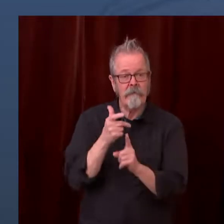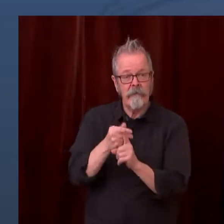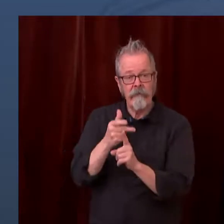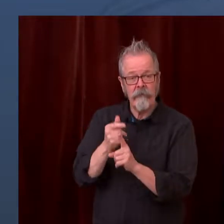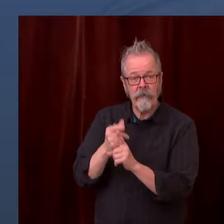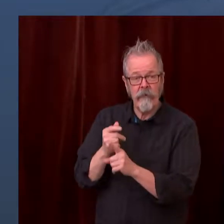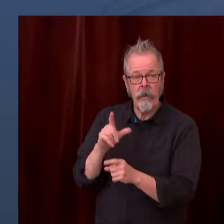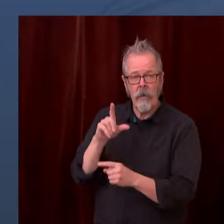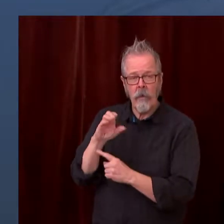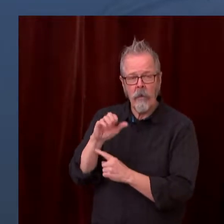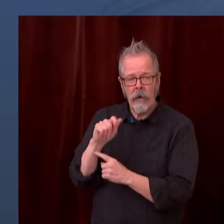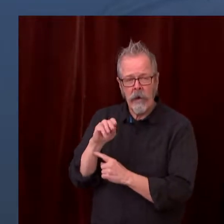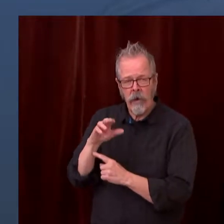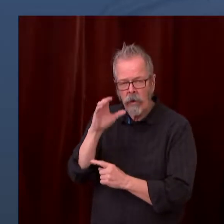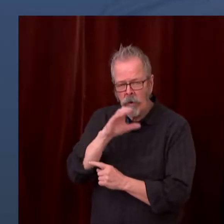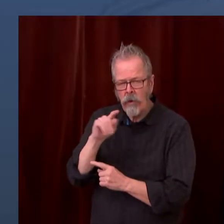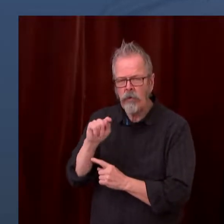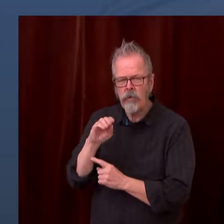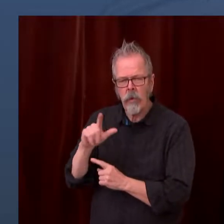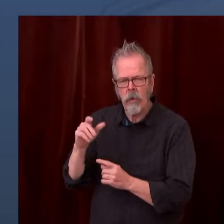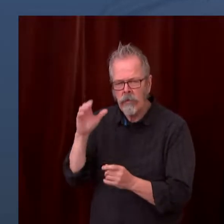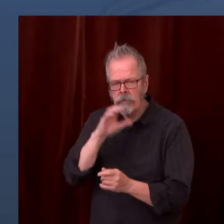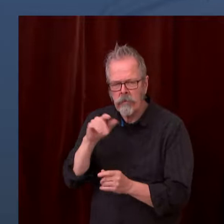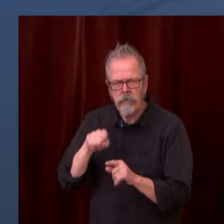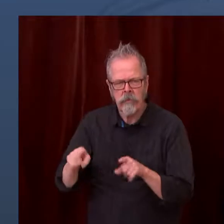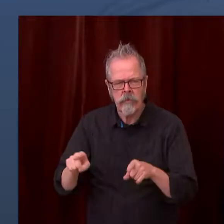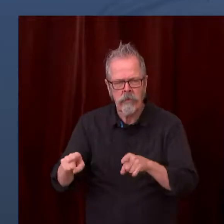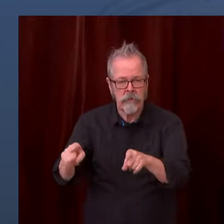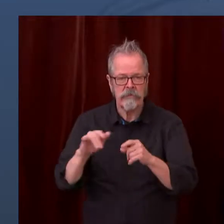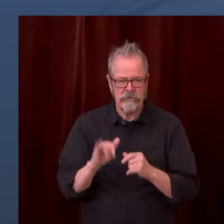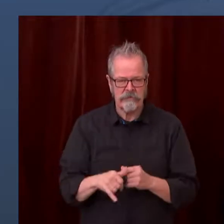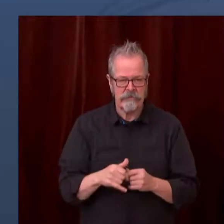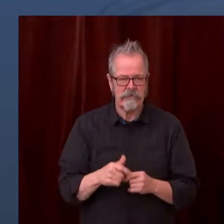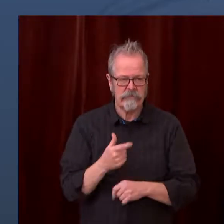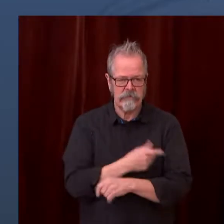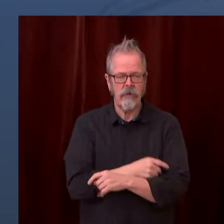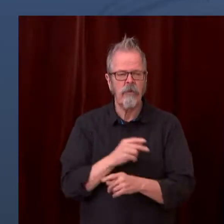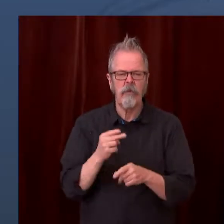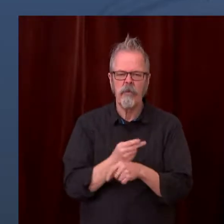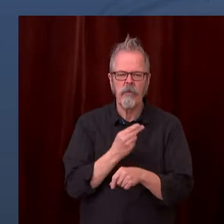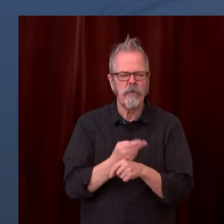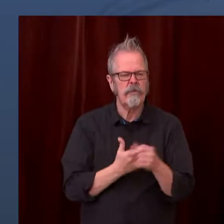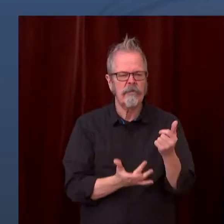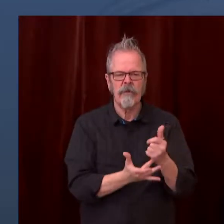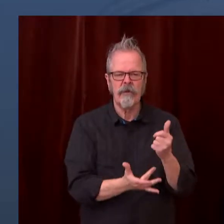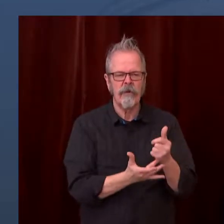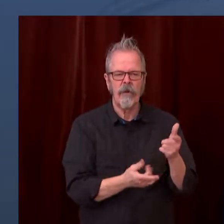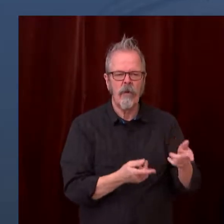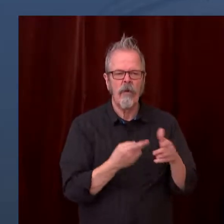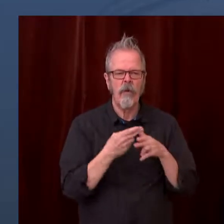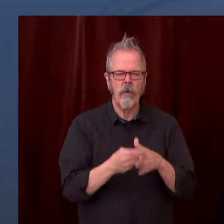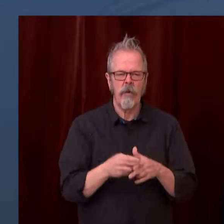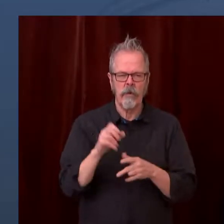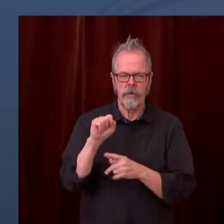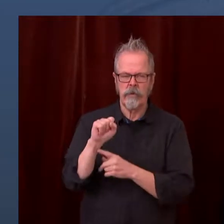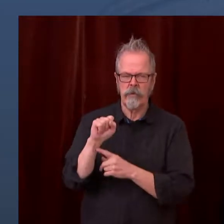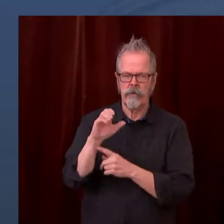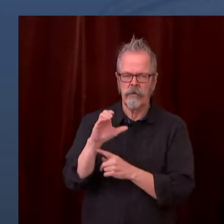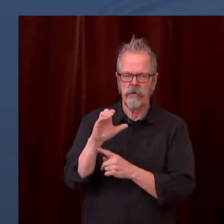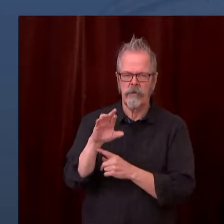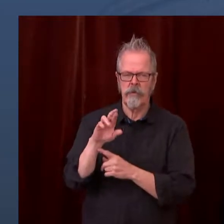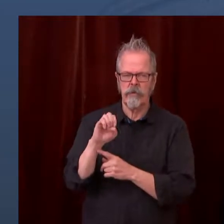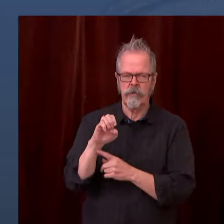are using what's called screen scraping technology, and we get data from our providers. So, it not only tells you where we